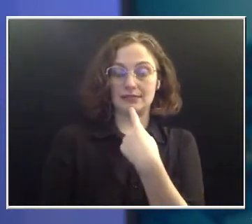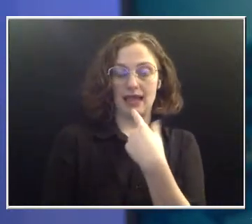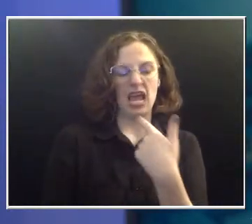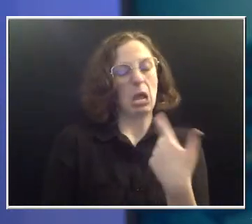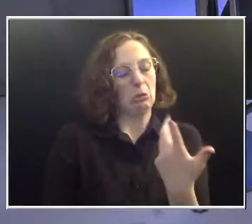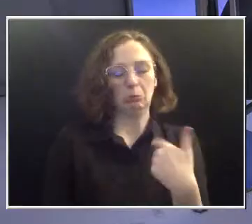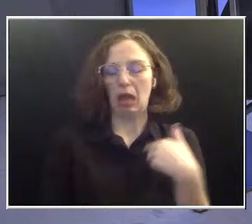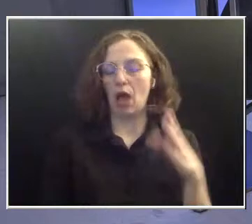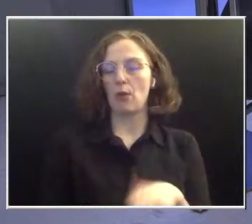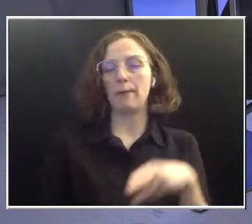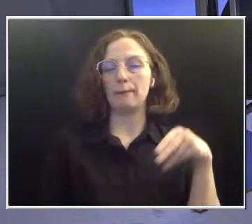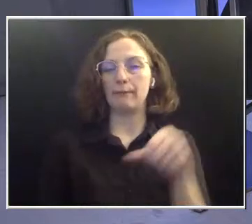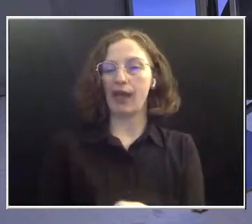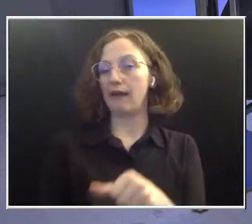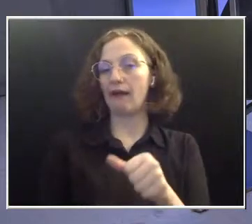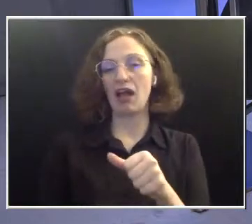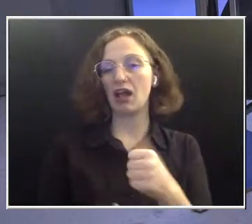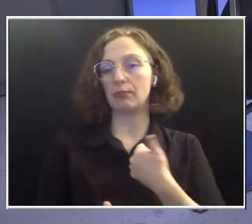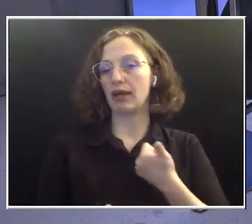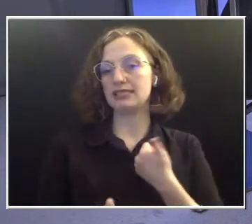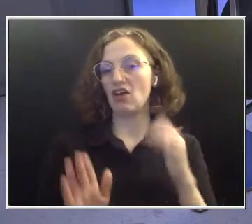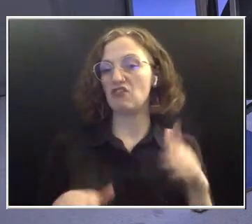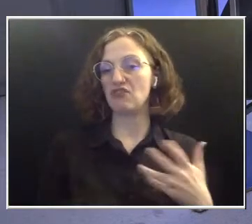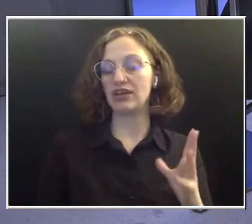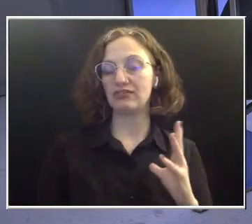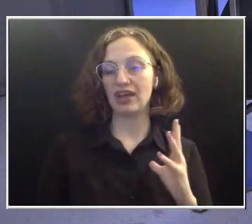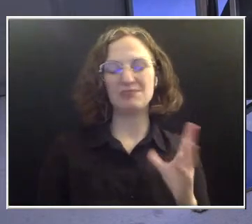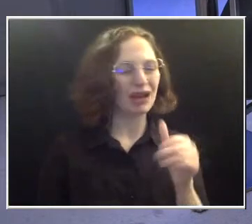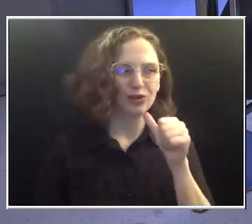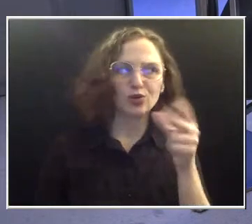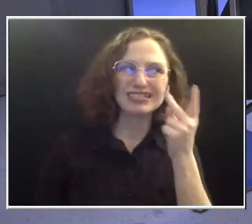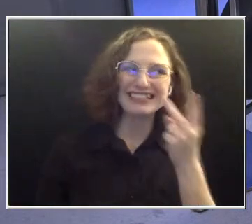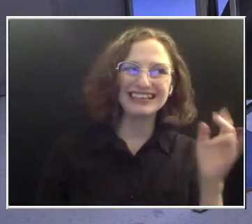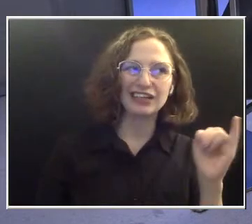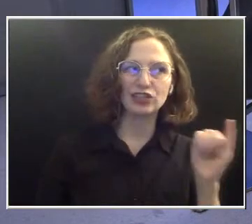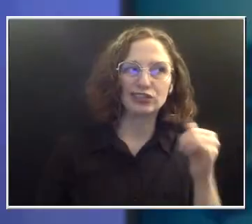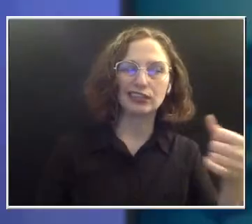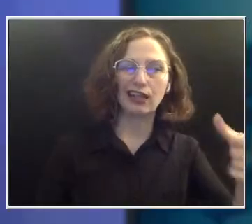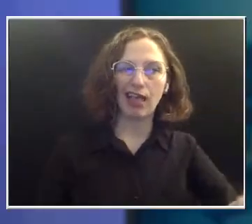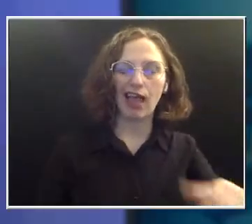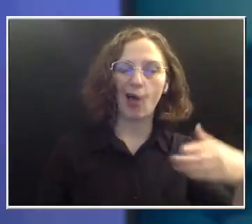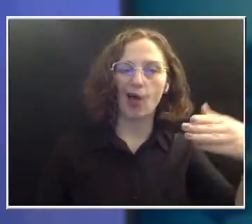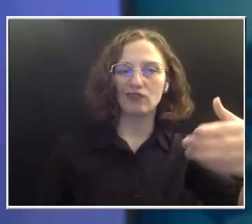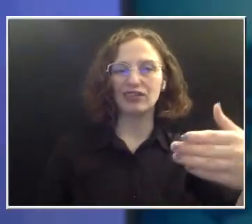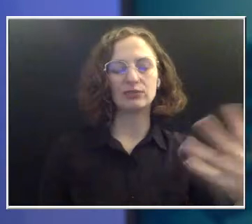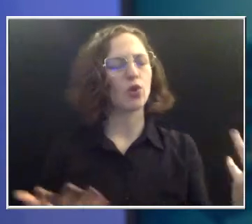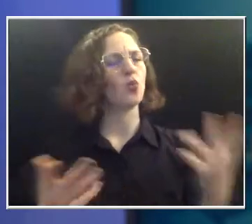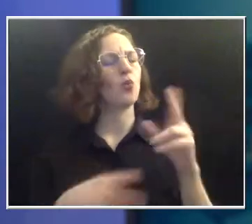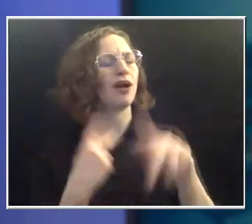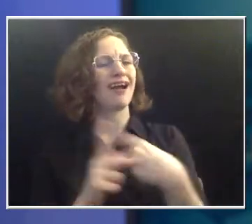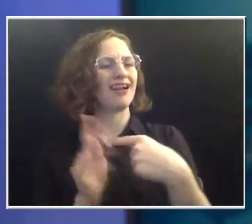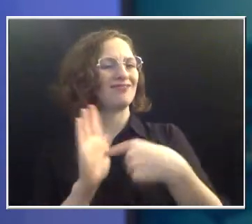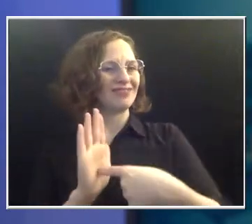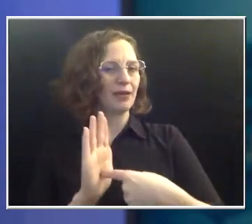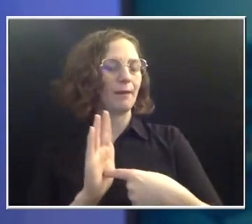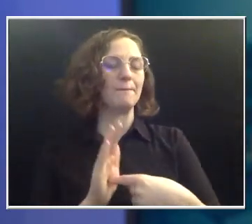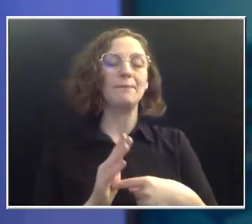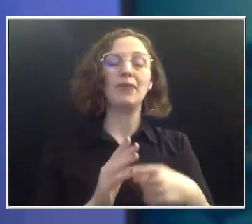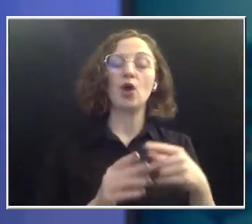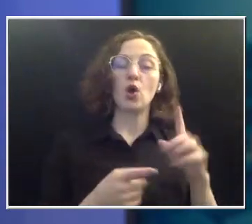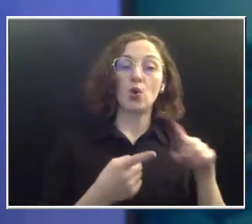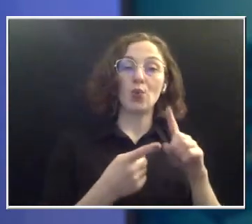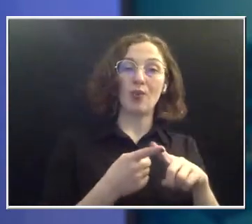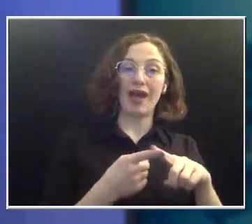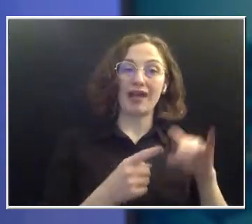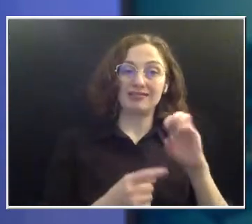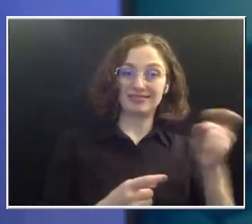symptoms might we be looking for? So the bleeding with intercourse is a really common symptom. Irregular bleeding, pelvic pain or